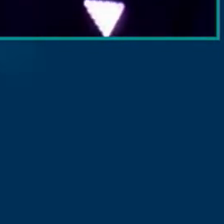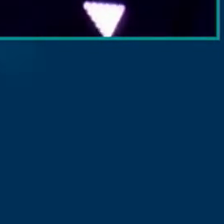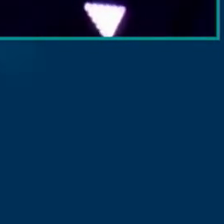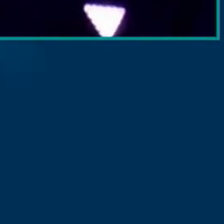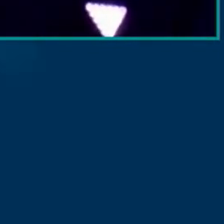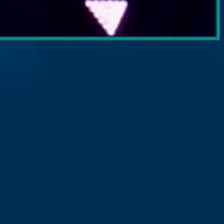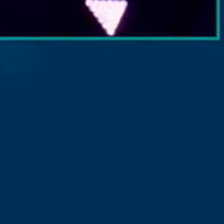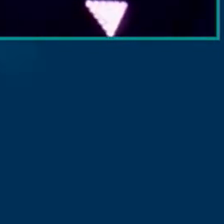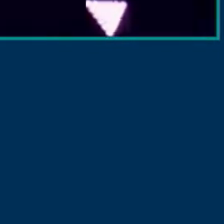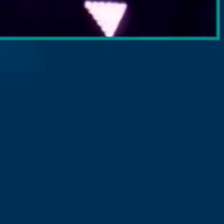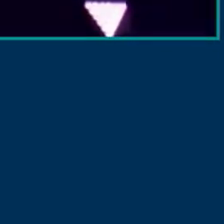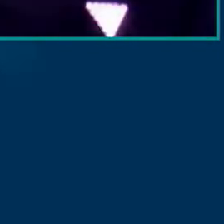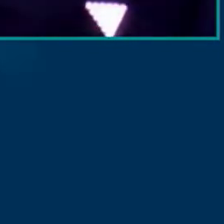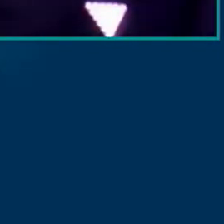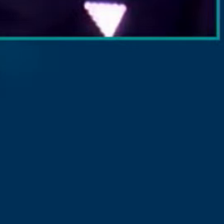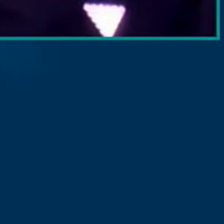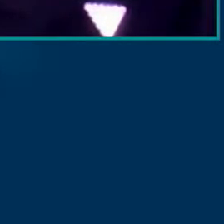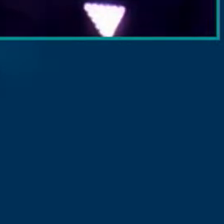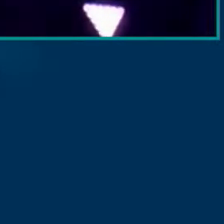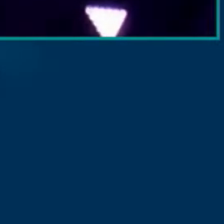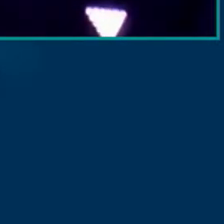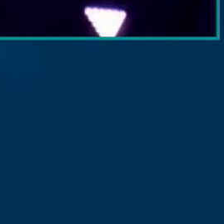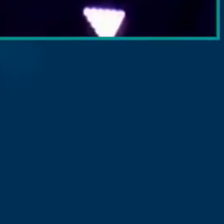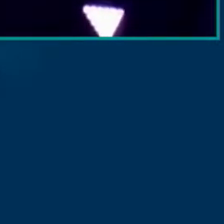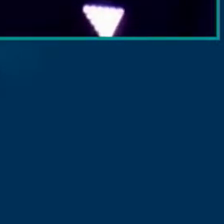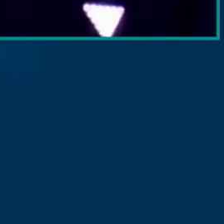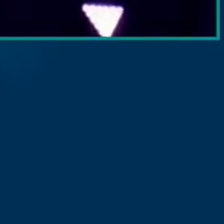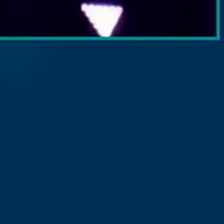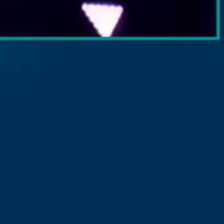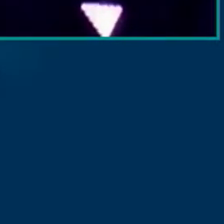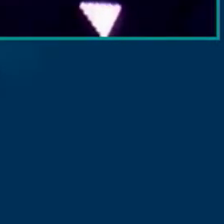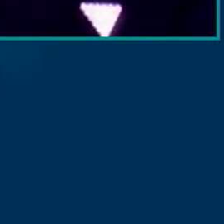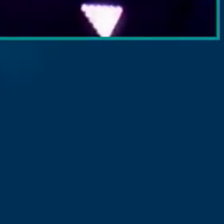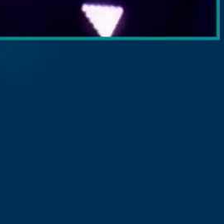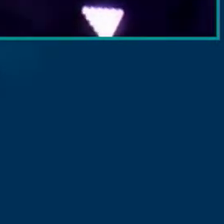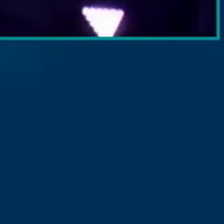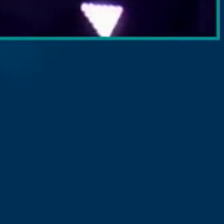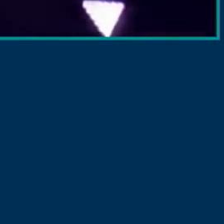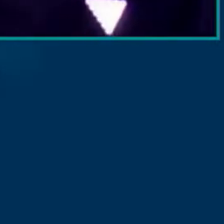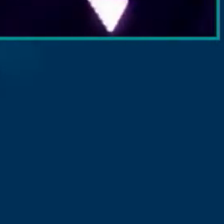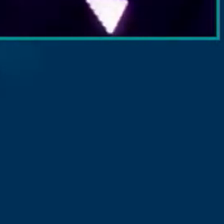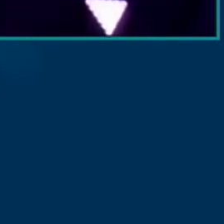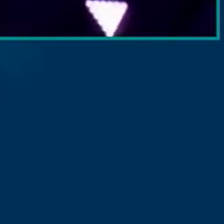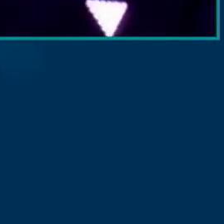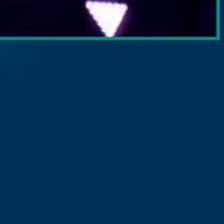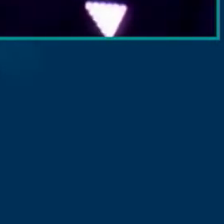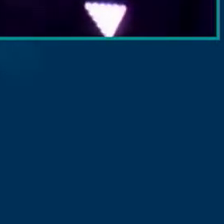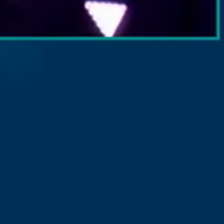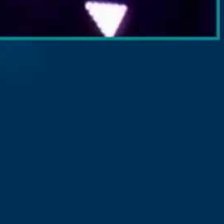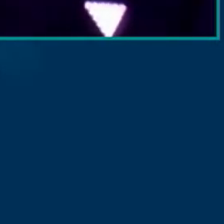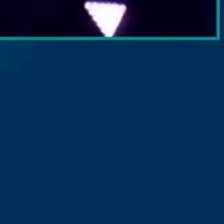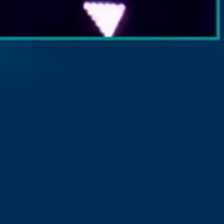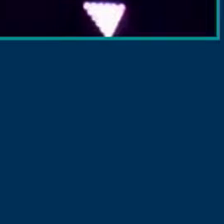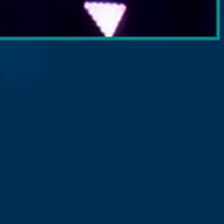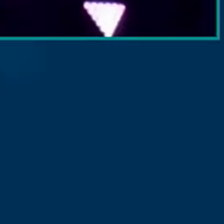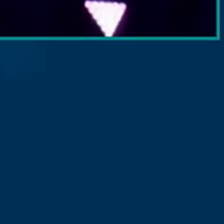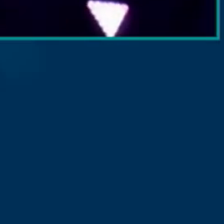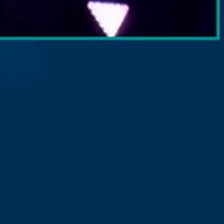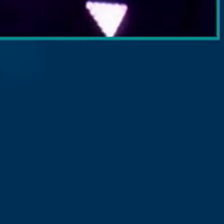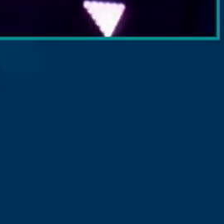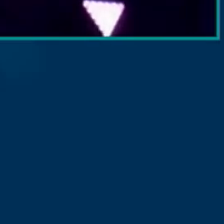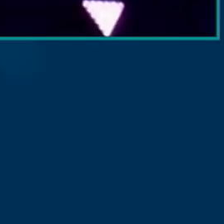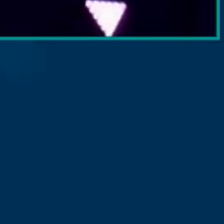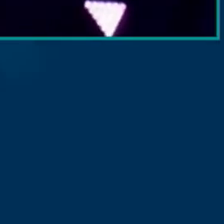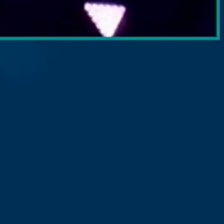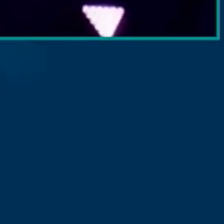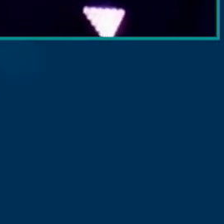periodical measure of indicators and checking out what can be done in the future periods. And